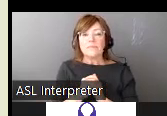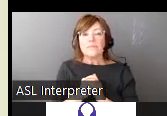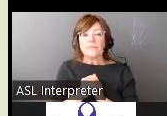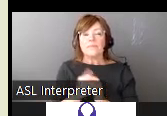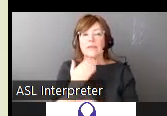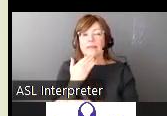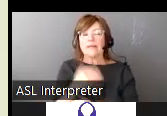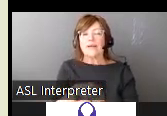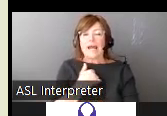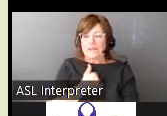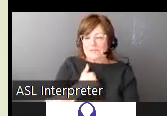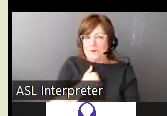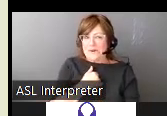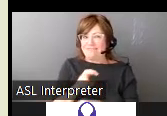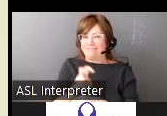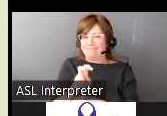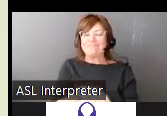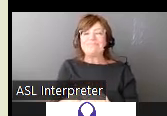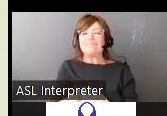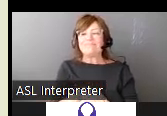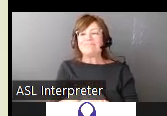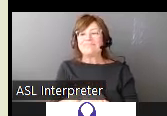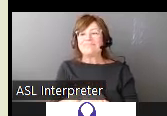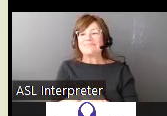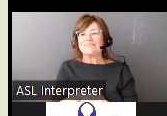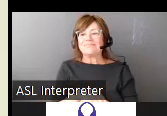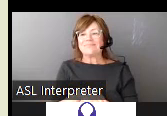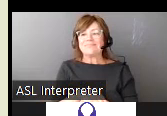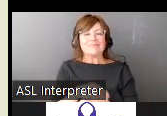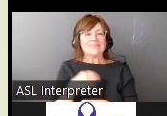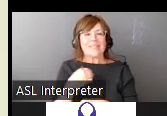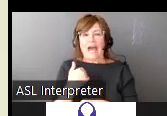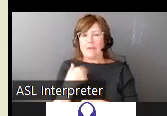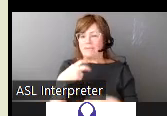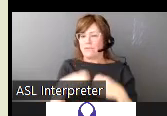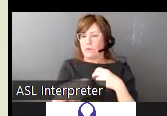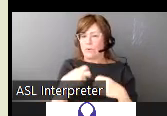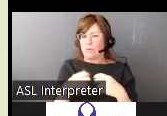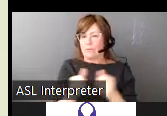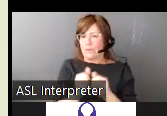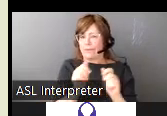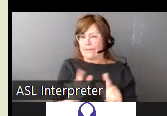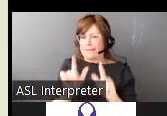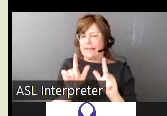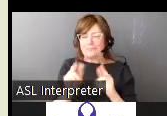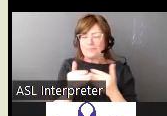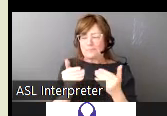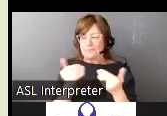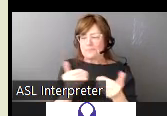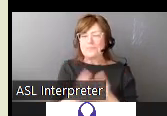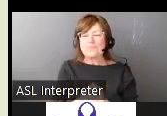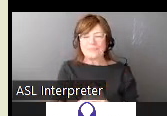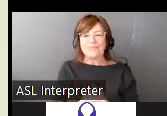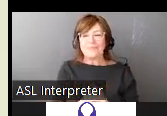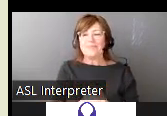Thank you. Sorry about that. There's having problem with the yeah. Anyway,